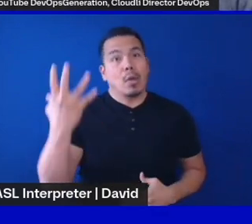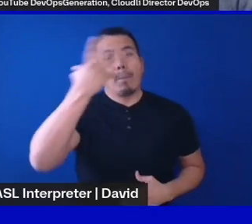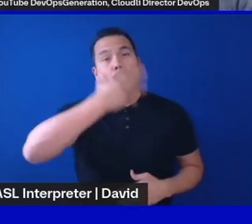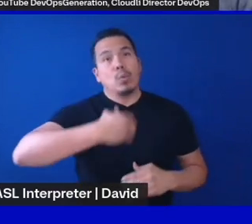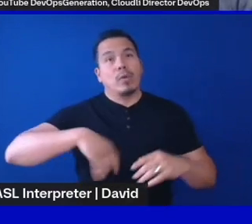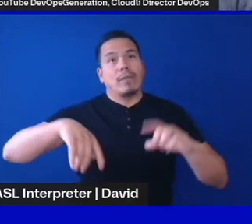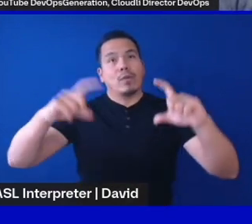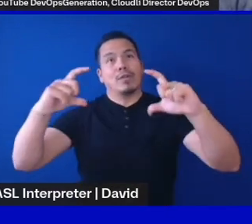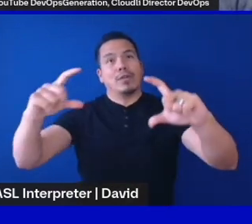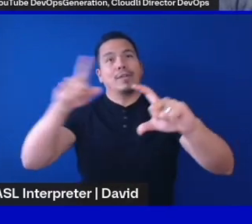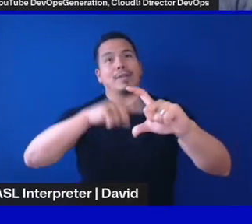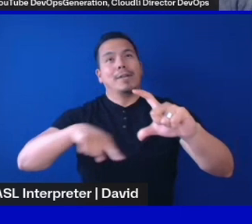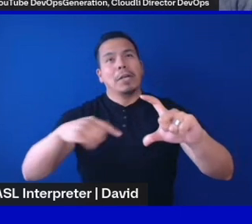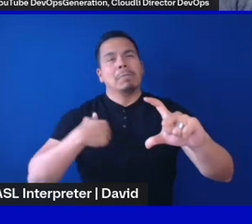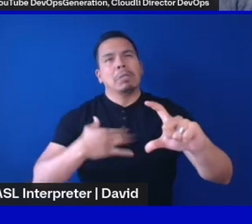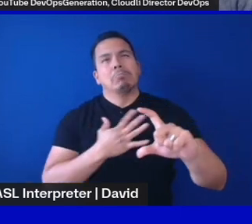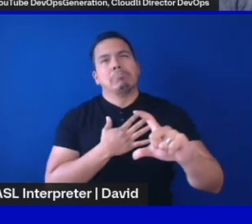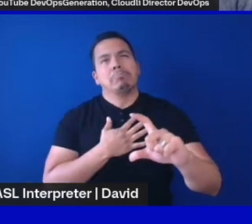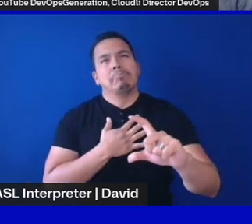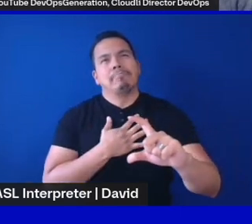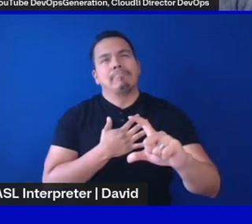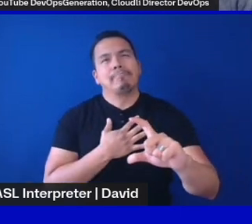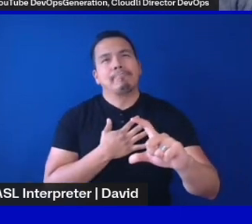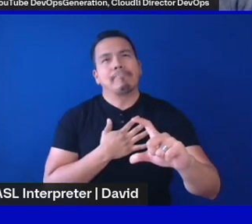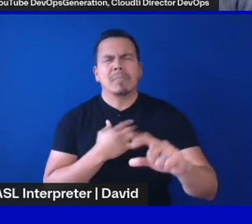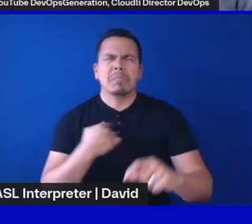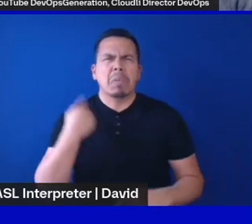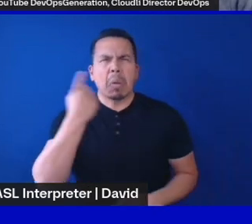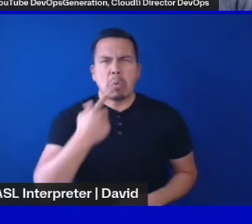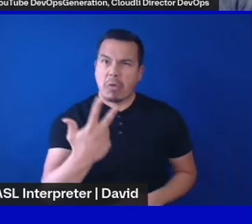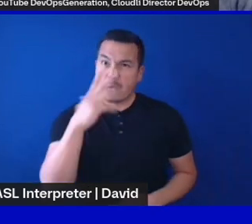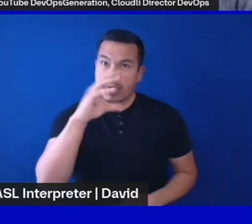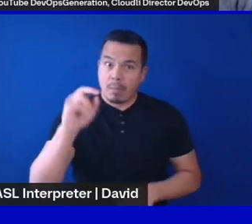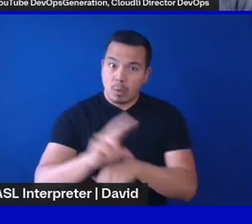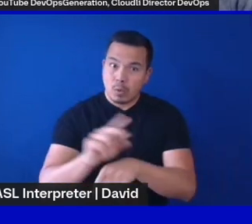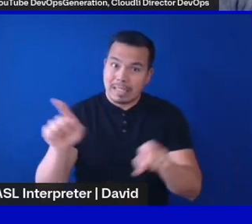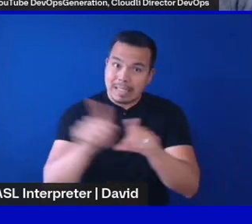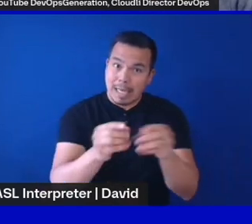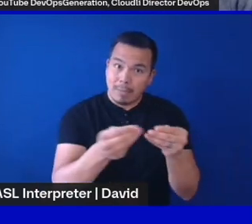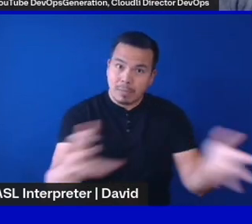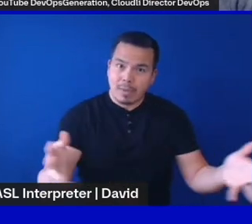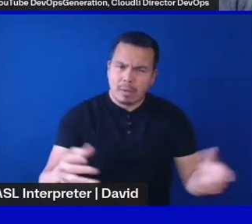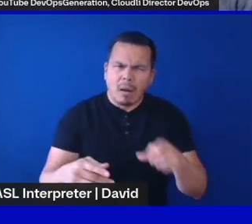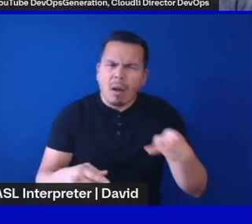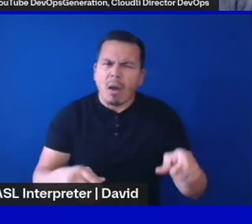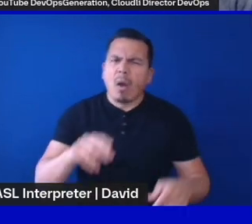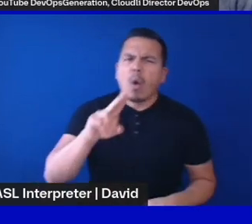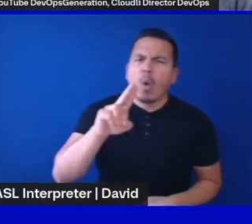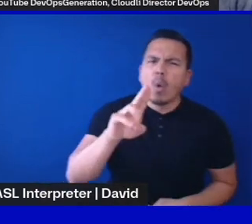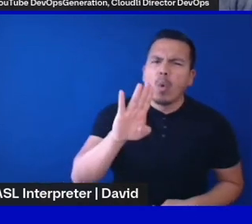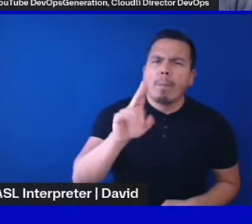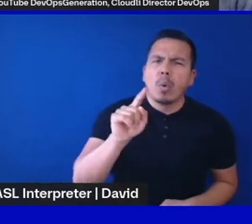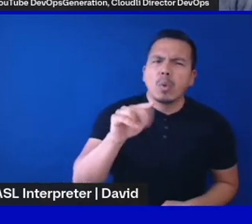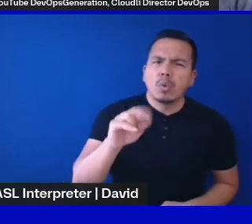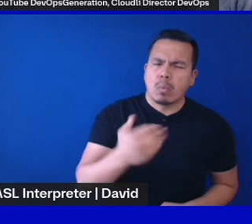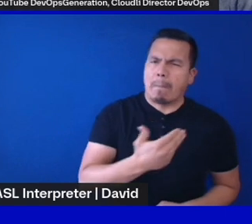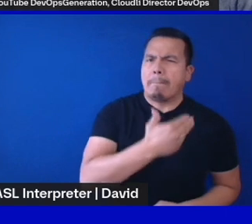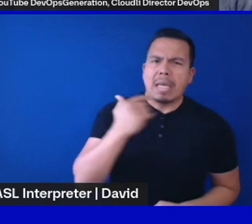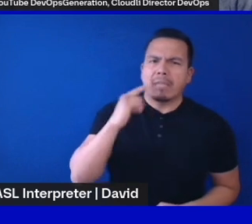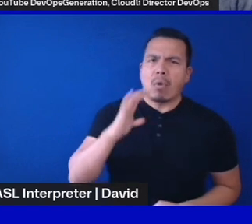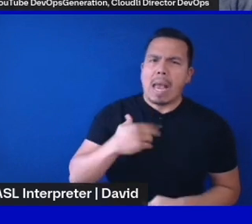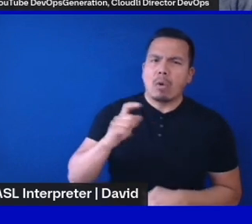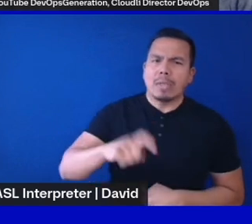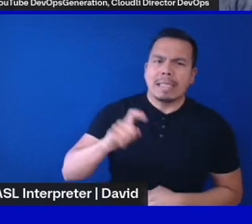eye. I wonder if all 3 companies use the same distribution. Uh-oh. Ubuntu OS is the right Linux for our needs. Okay, so